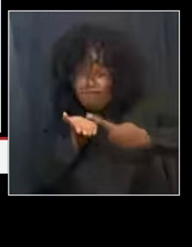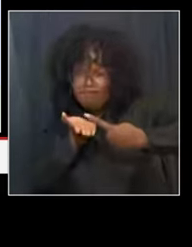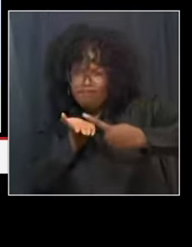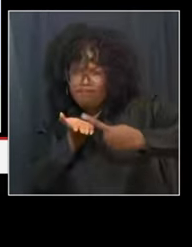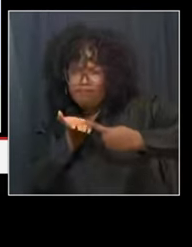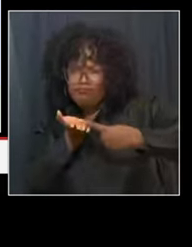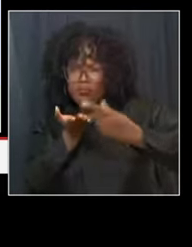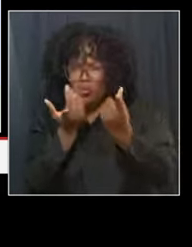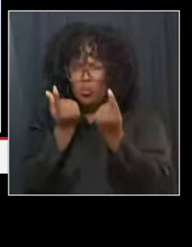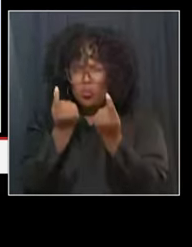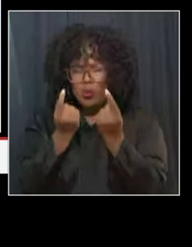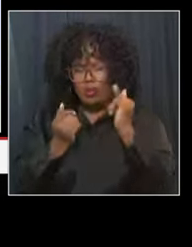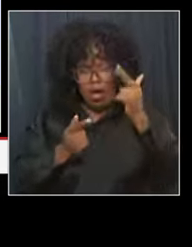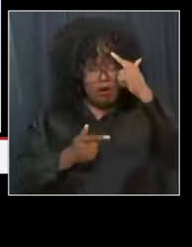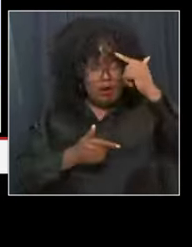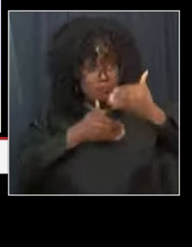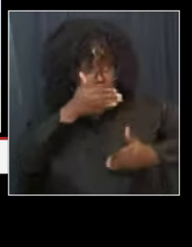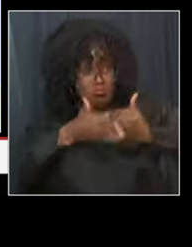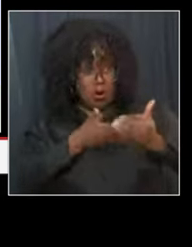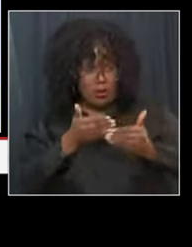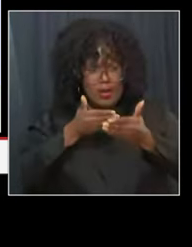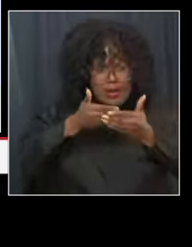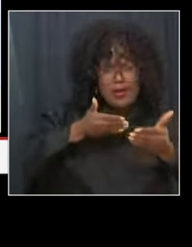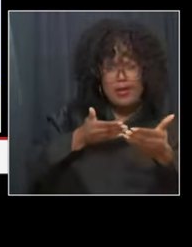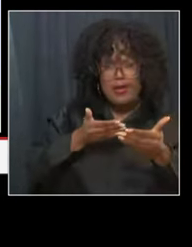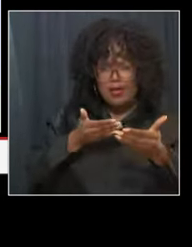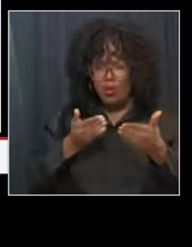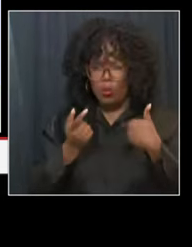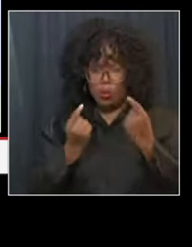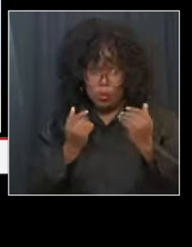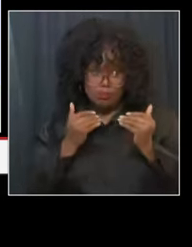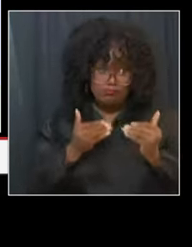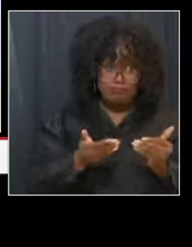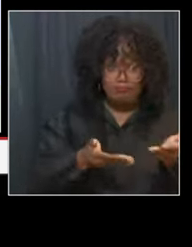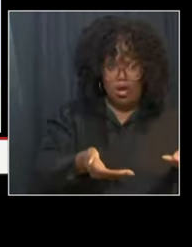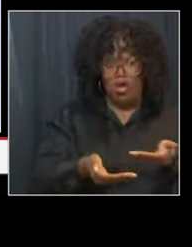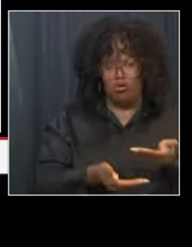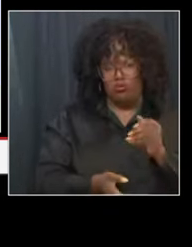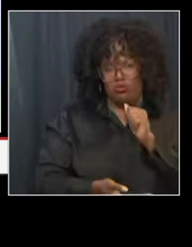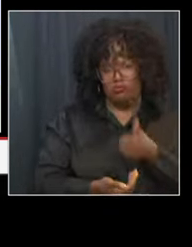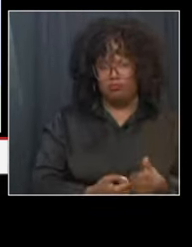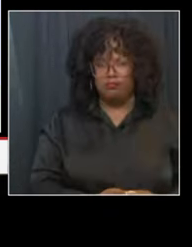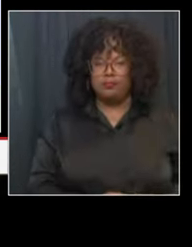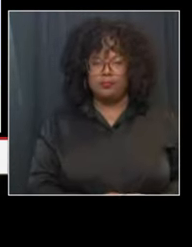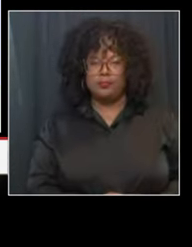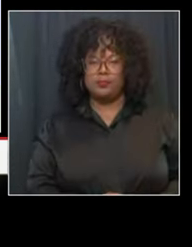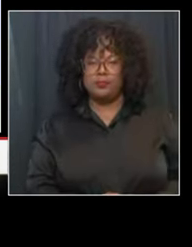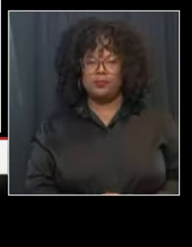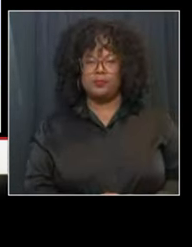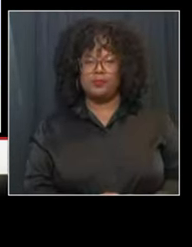adjustments. Awesome. Thank you. Councilmember Allen has a question, followed by Councilmember Bonds.